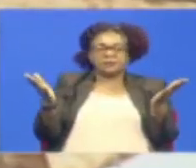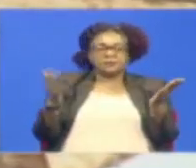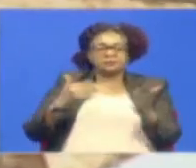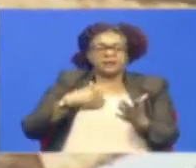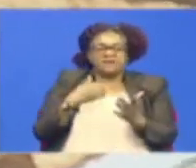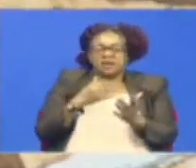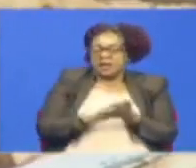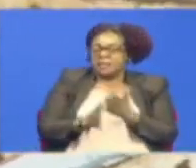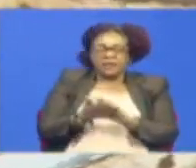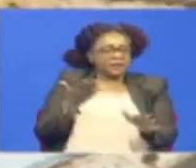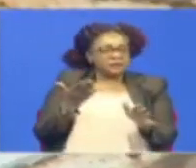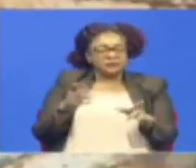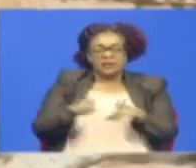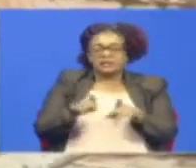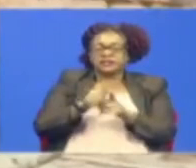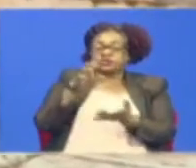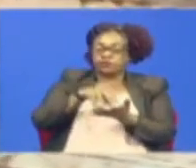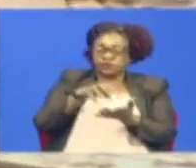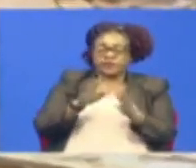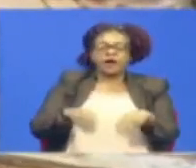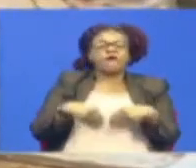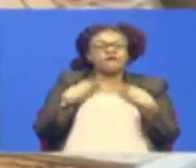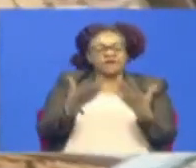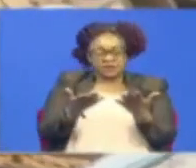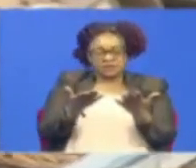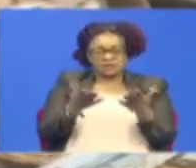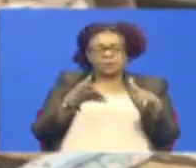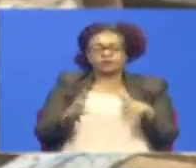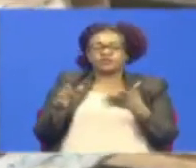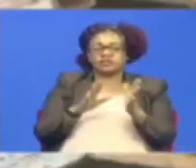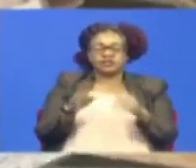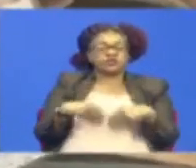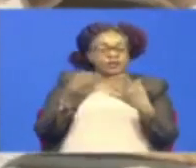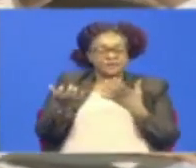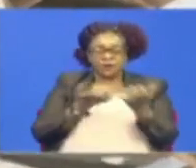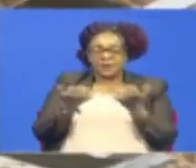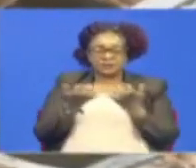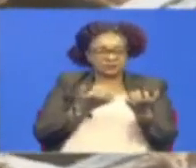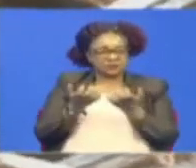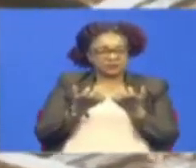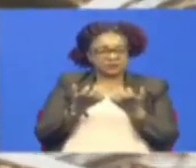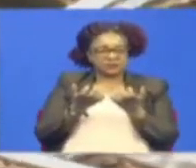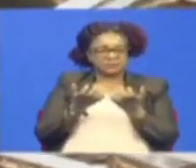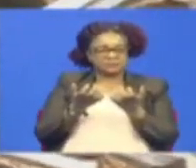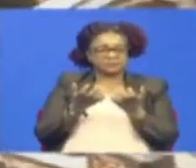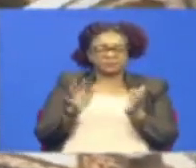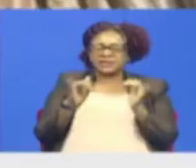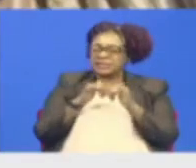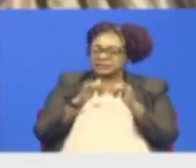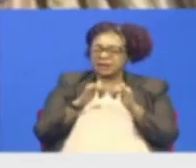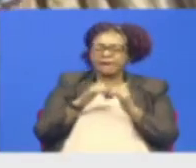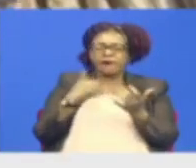lifelessness, just like the situations that offered them a platform to provide commercial value. Tents tuko nayo karibu 100.